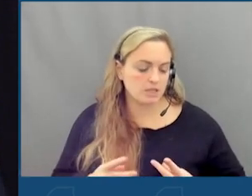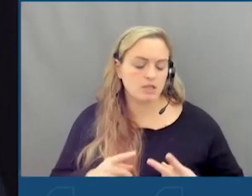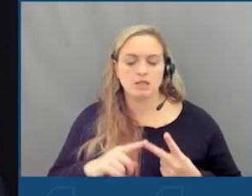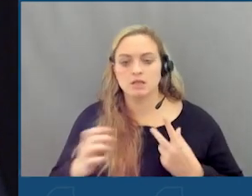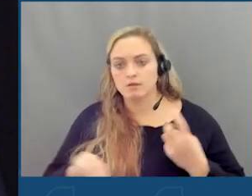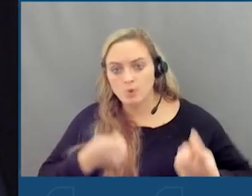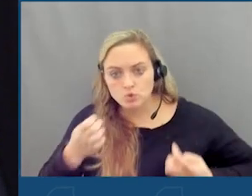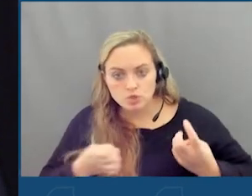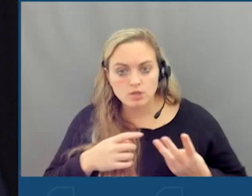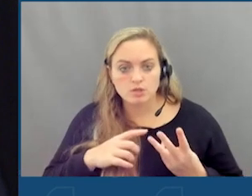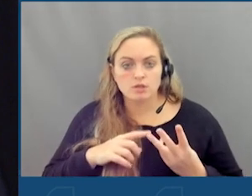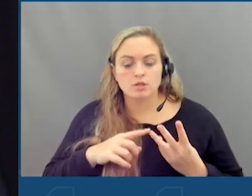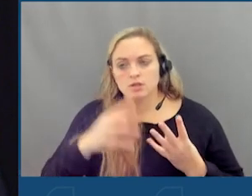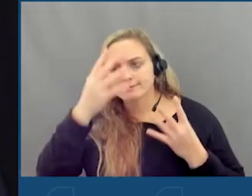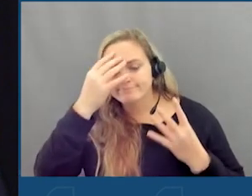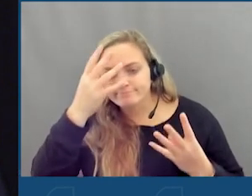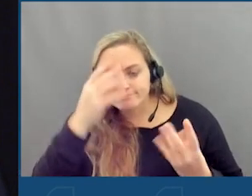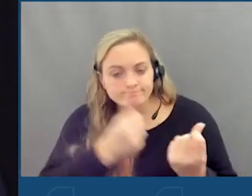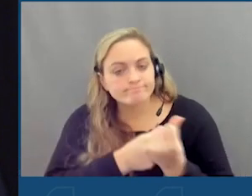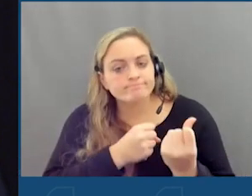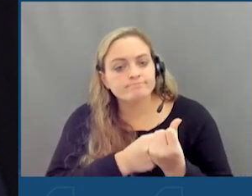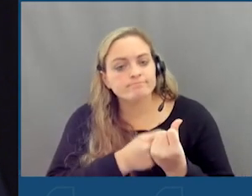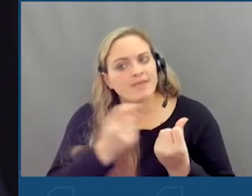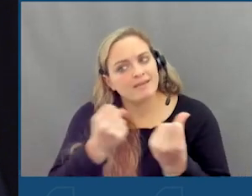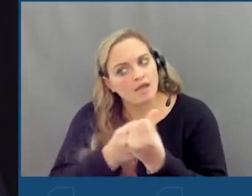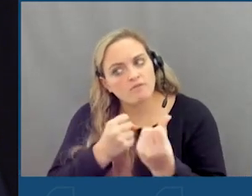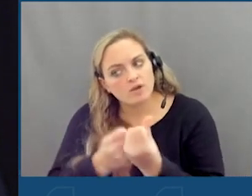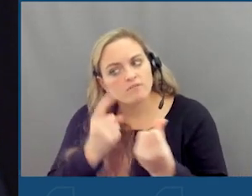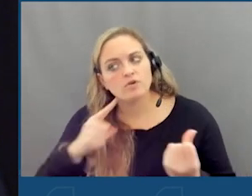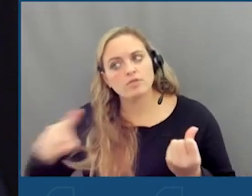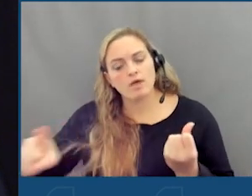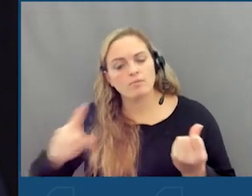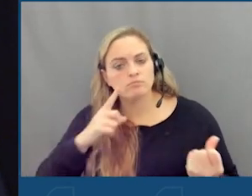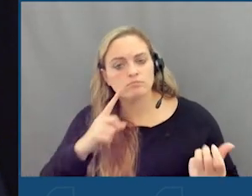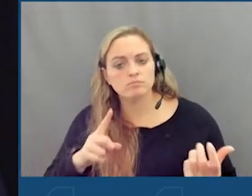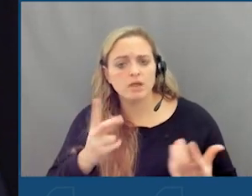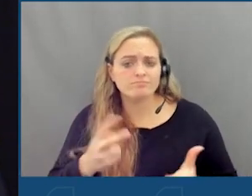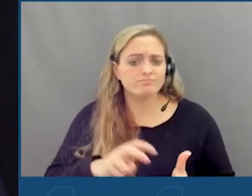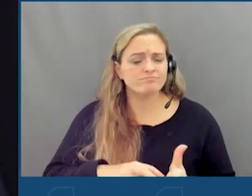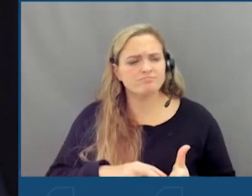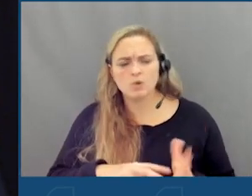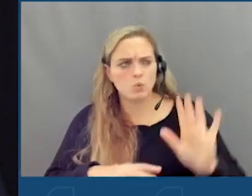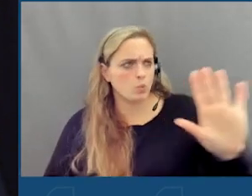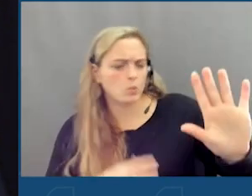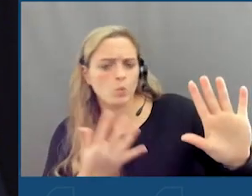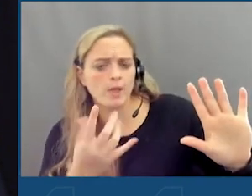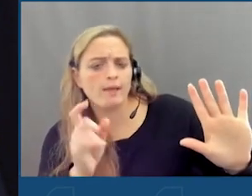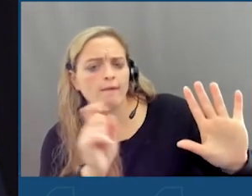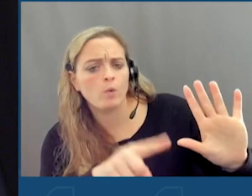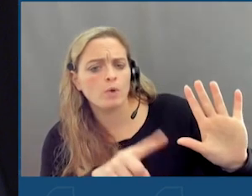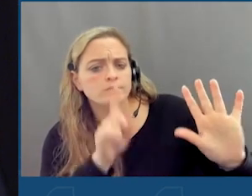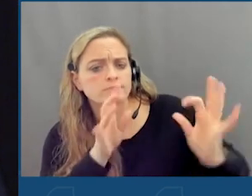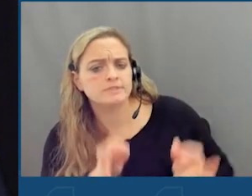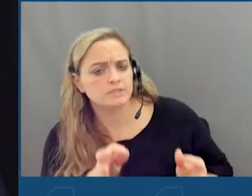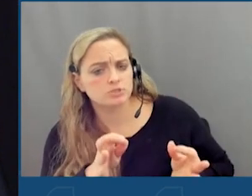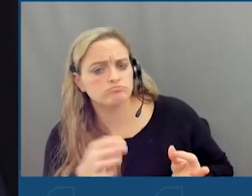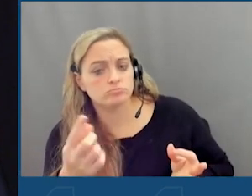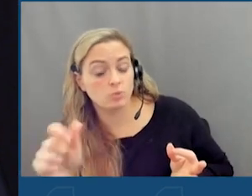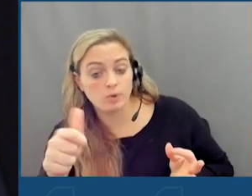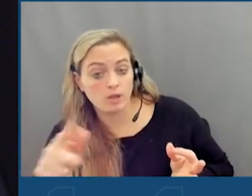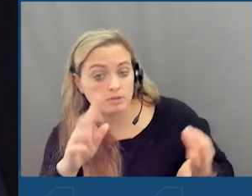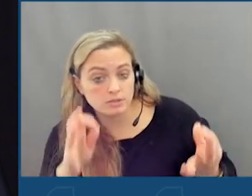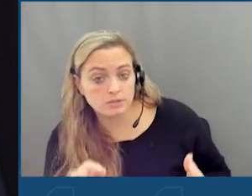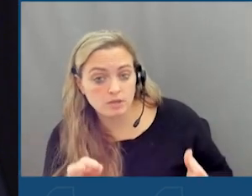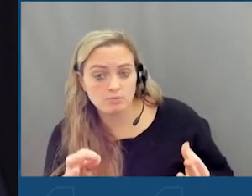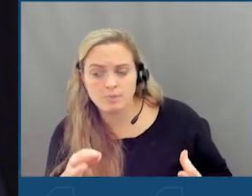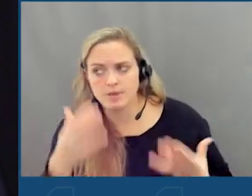emotional, and information support. They're the advocates or the champions who stand up and question a decision that someone else may not be in a